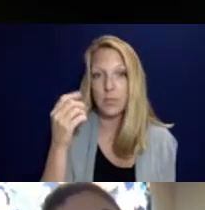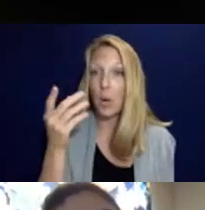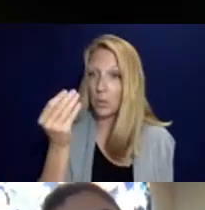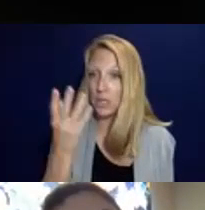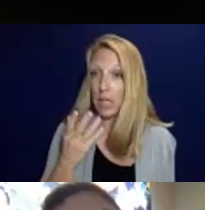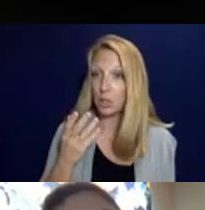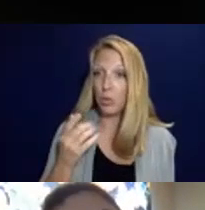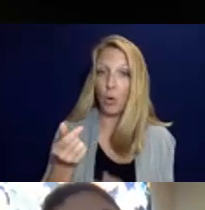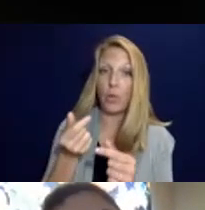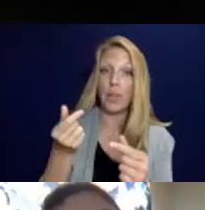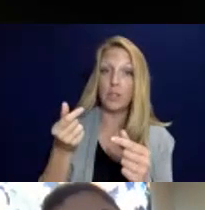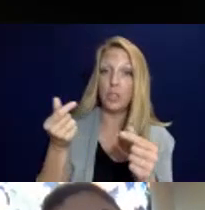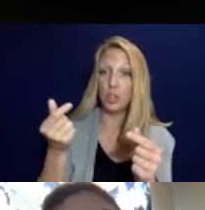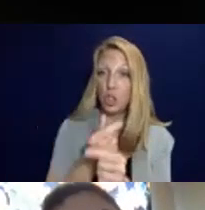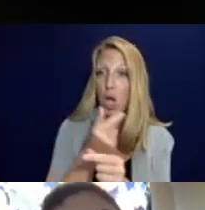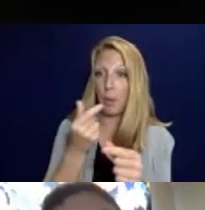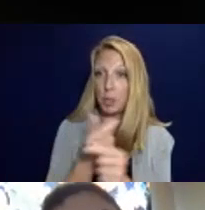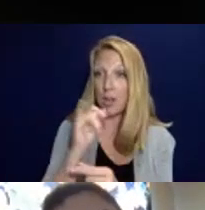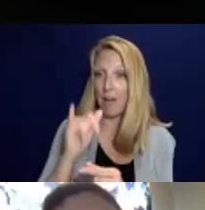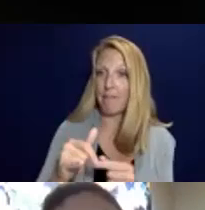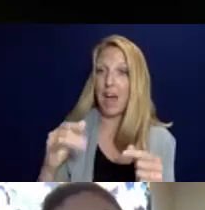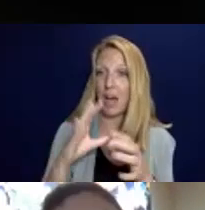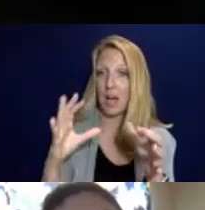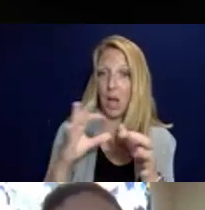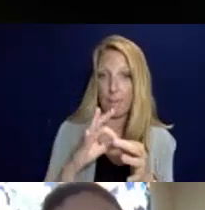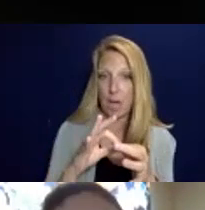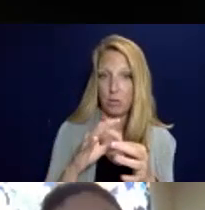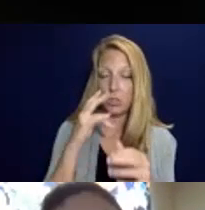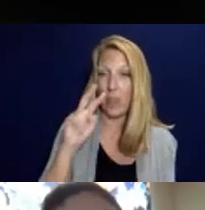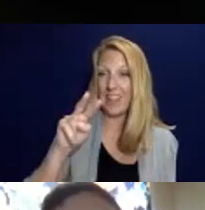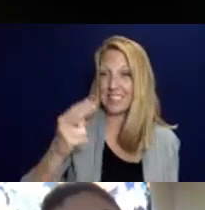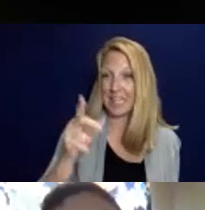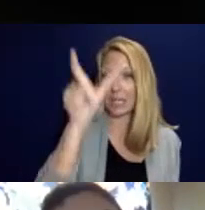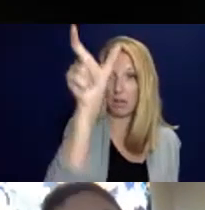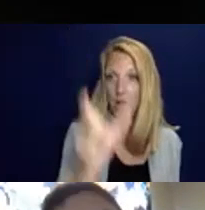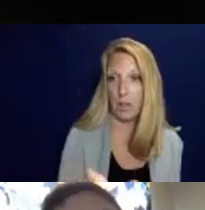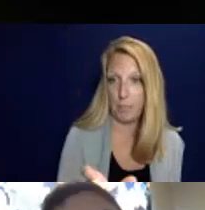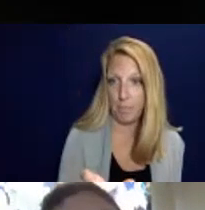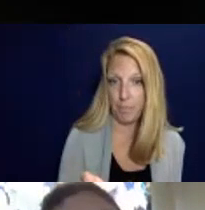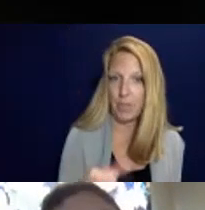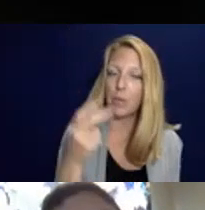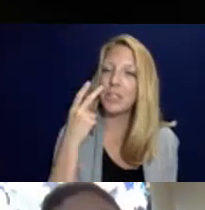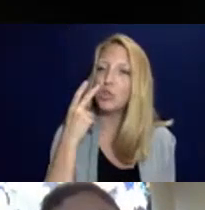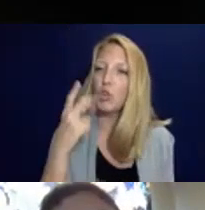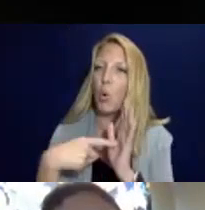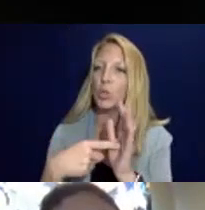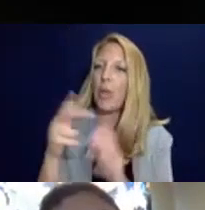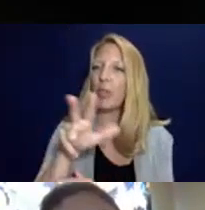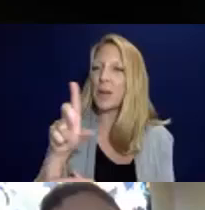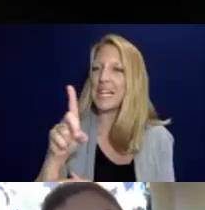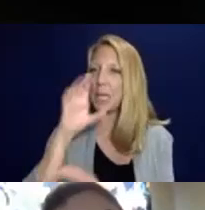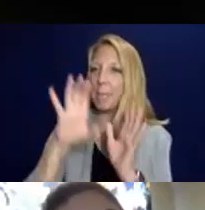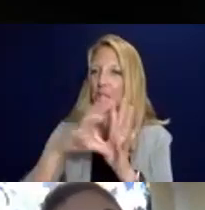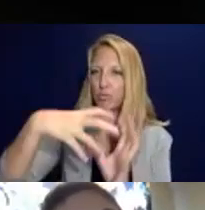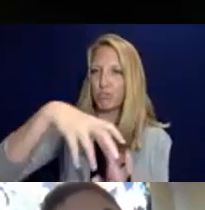of that particular compound, which is given in the next column, to give you a kind of three-dimensional perspective of what it looks like.